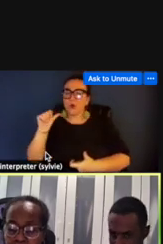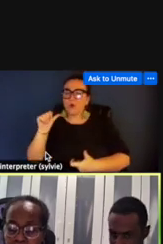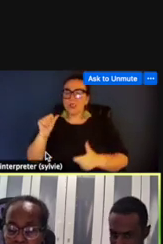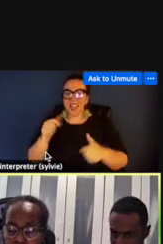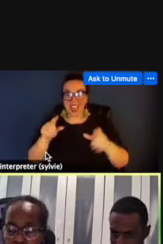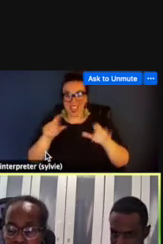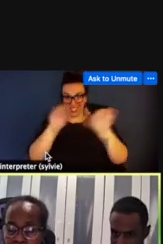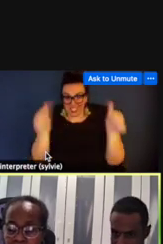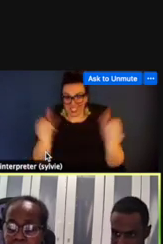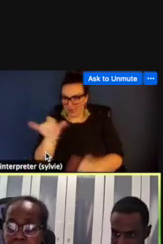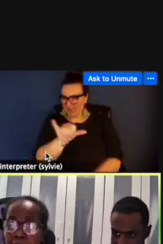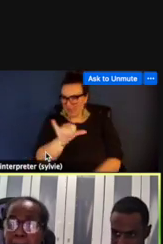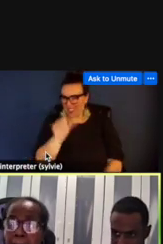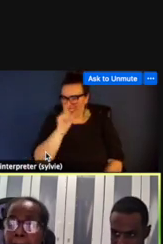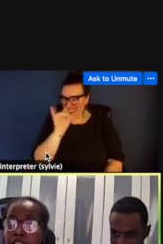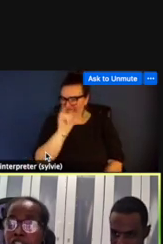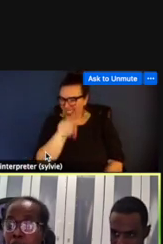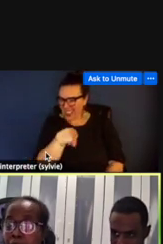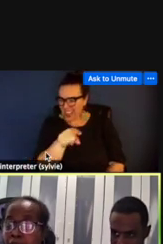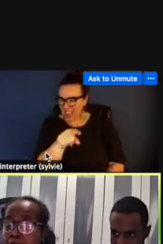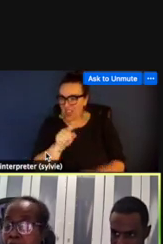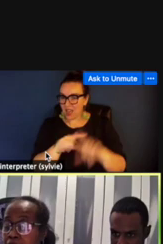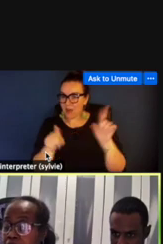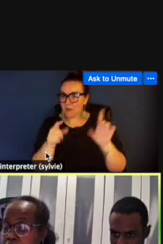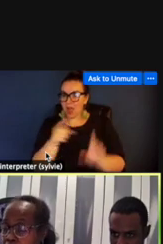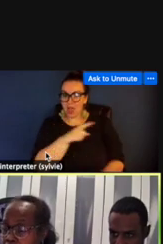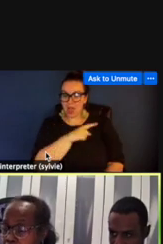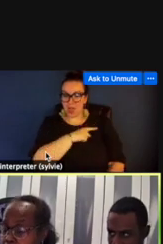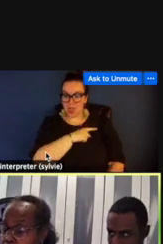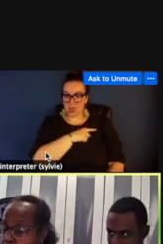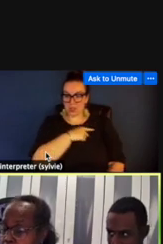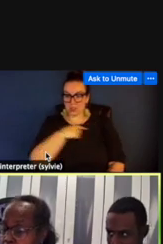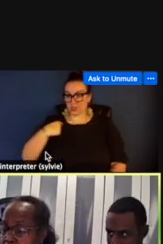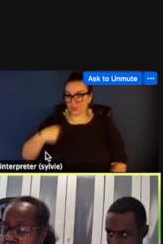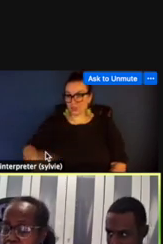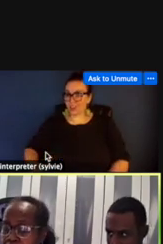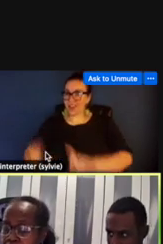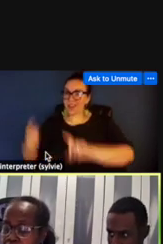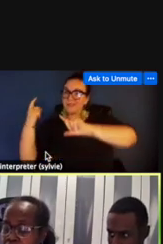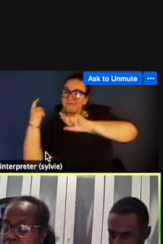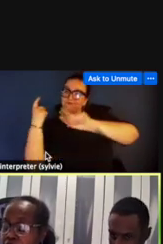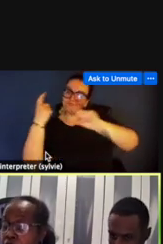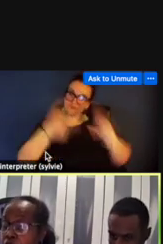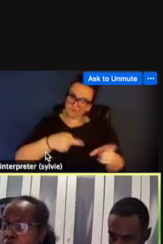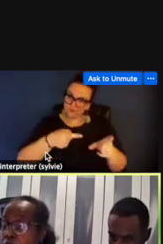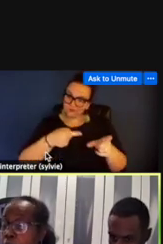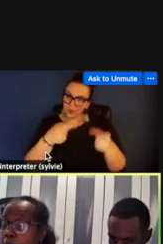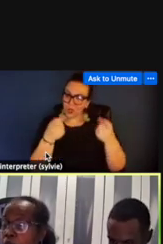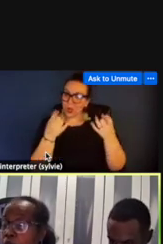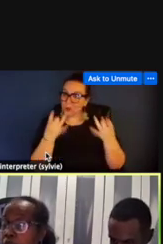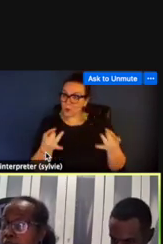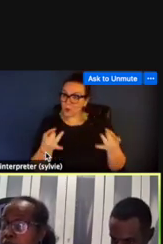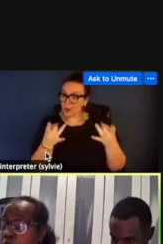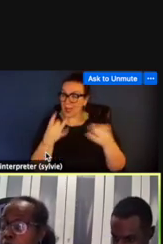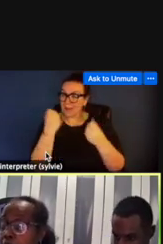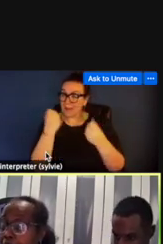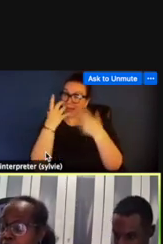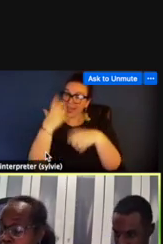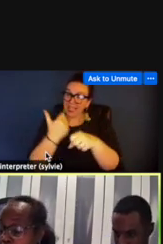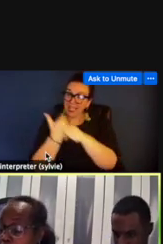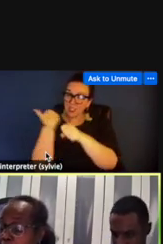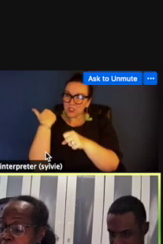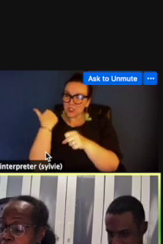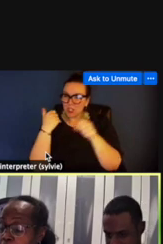shaped like this, it looks just like this. But China gave Thailand the Buddha years and years ago, but it was covered